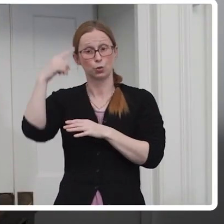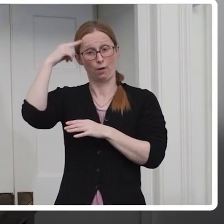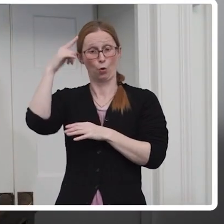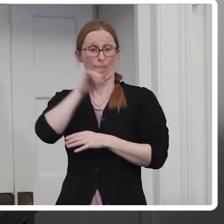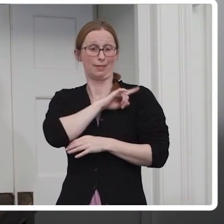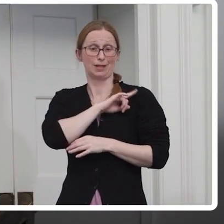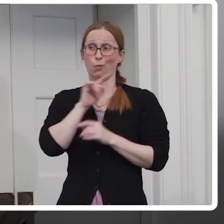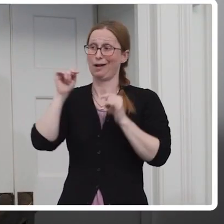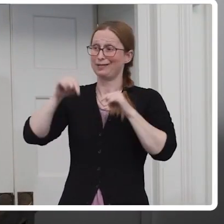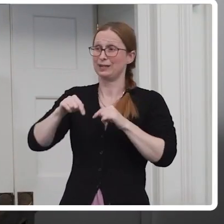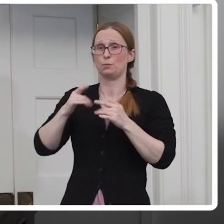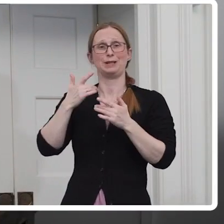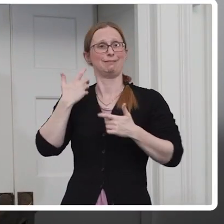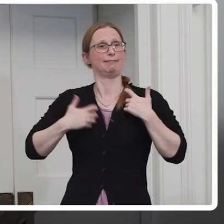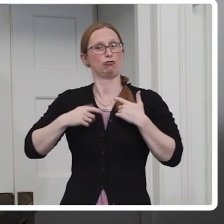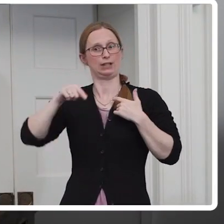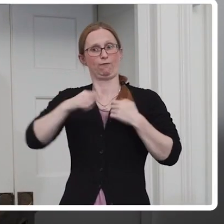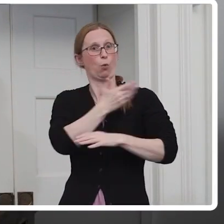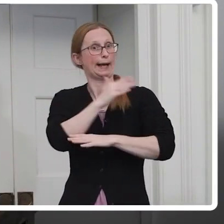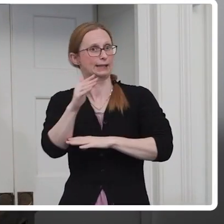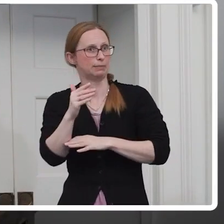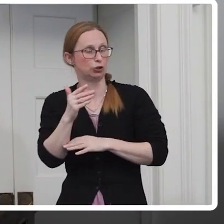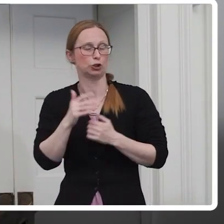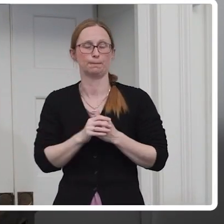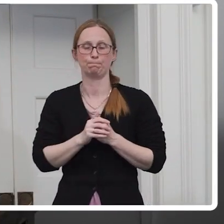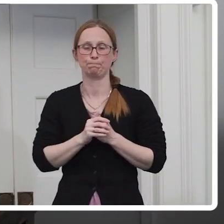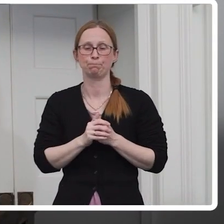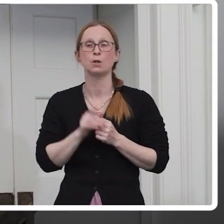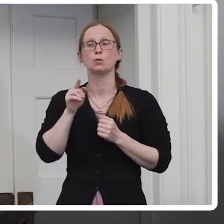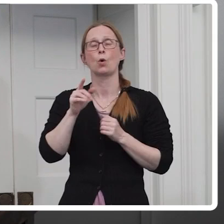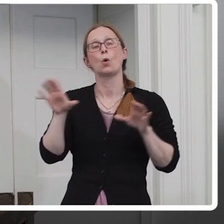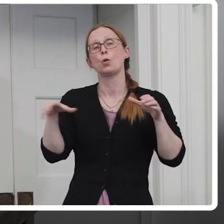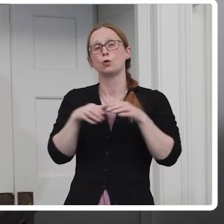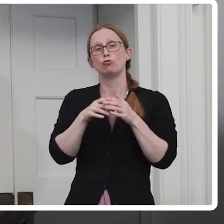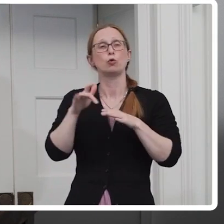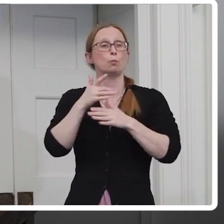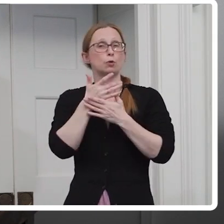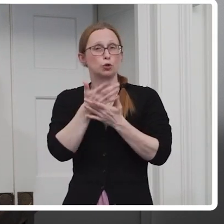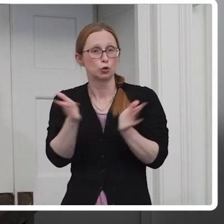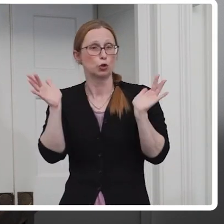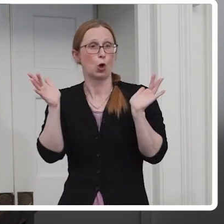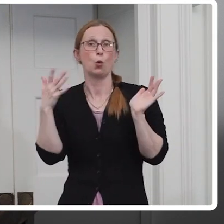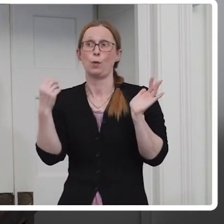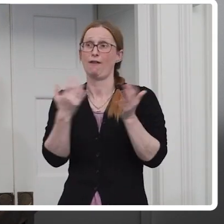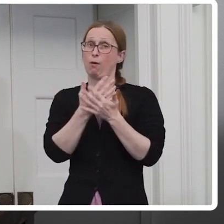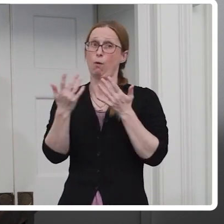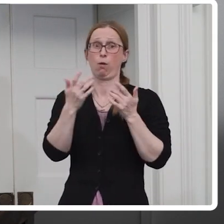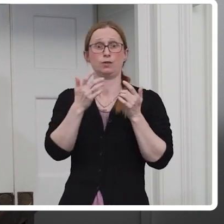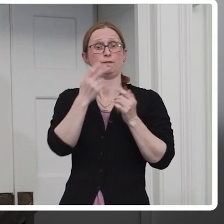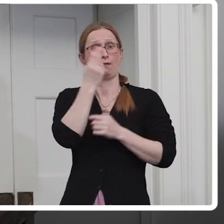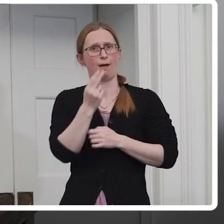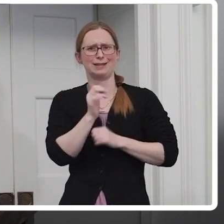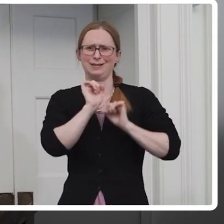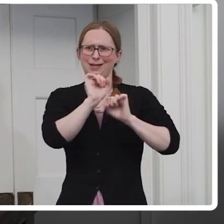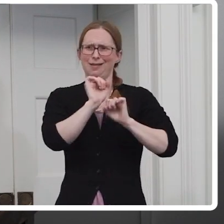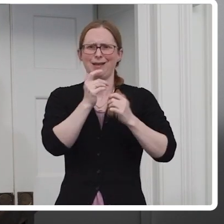works. So I thought this would be an interesting kind of outset for an exhibition. So in the form of the group show, we've got artists whose work is really